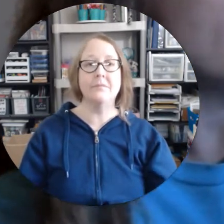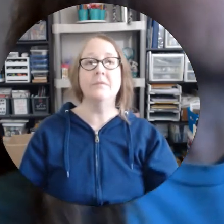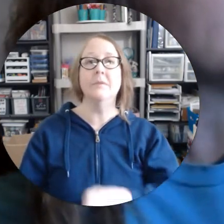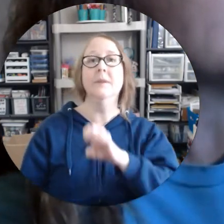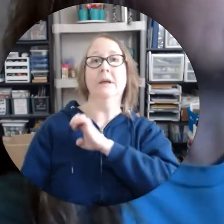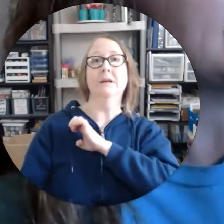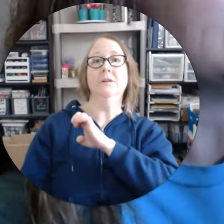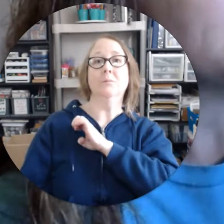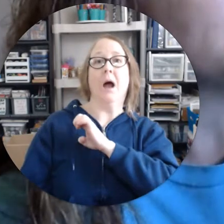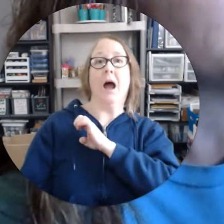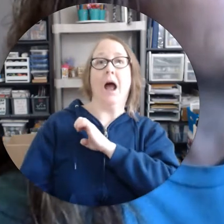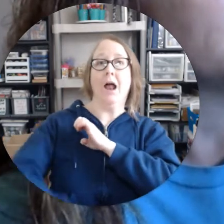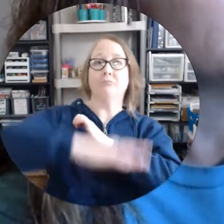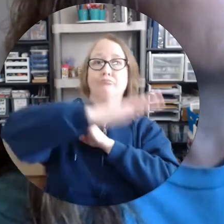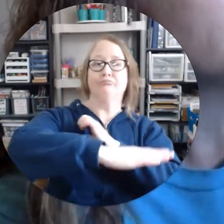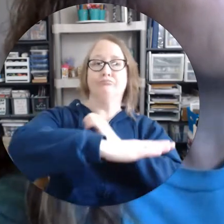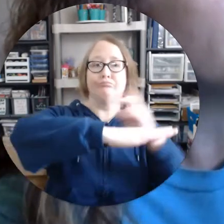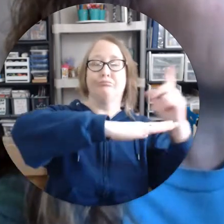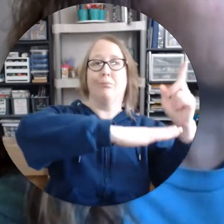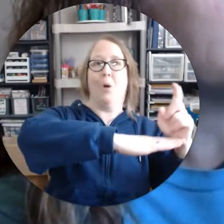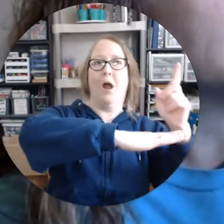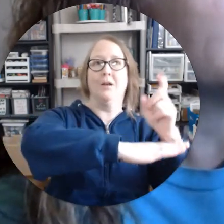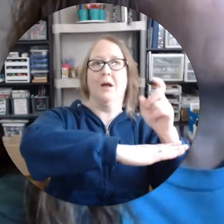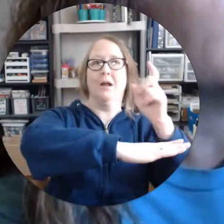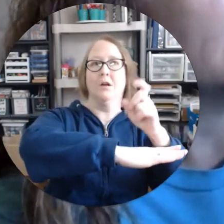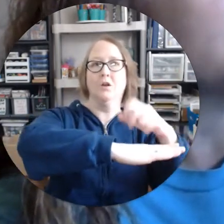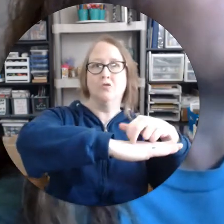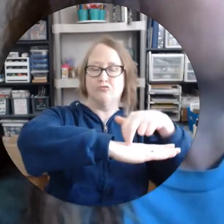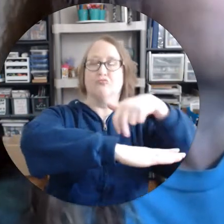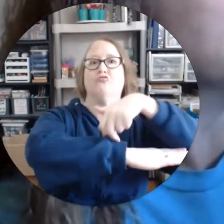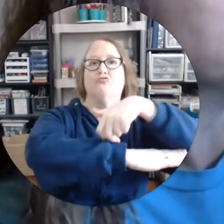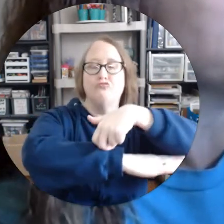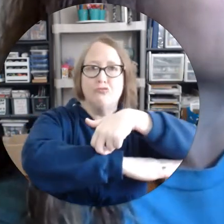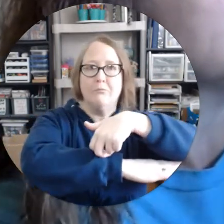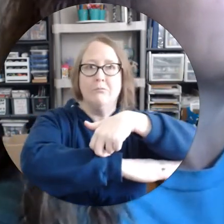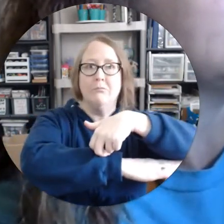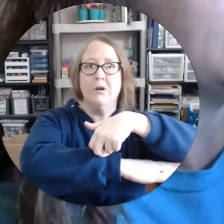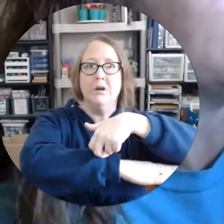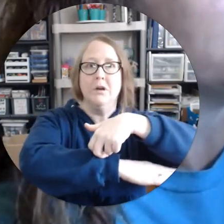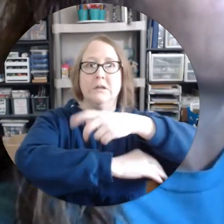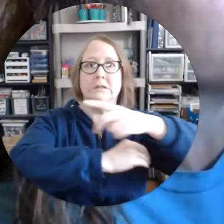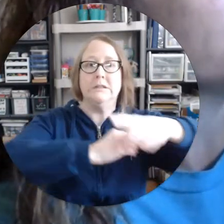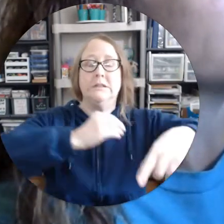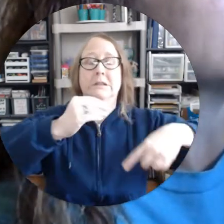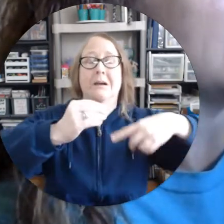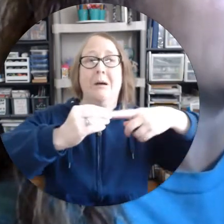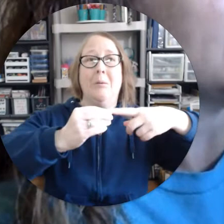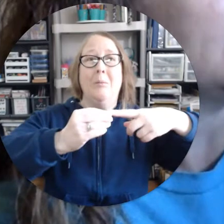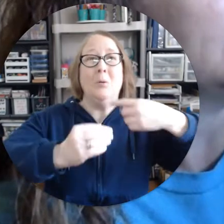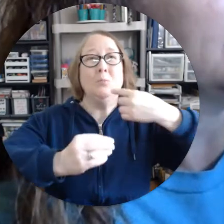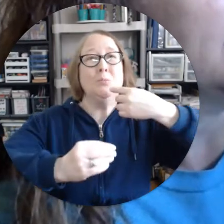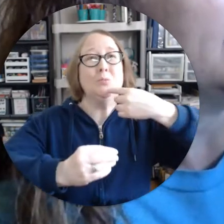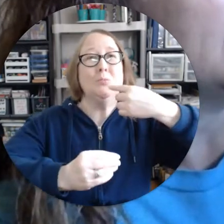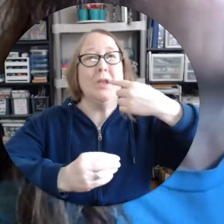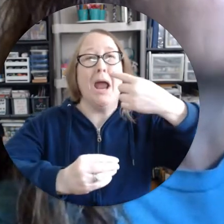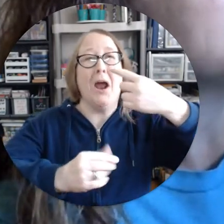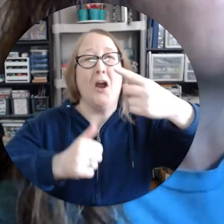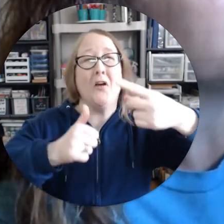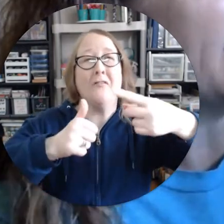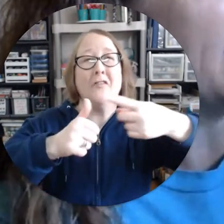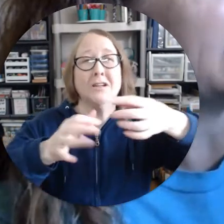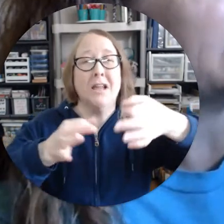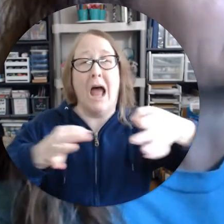Esperanza walked on stage, tripped as she was about to say her first line,